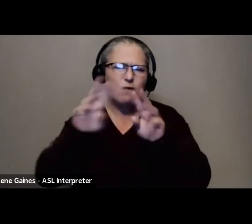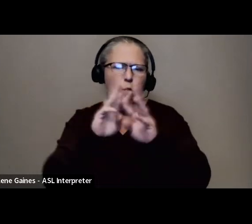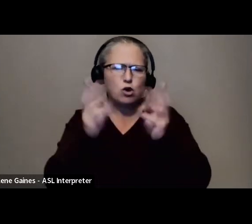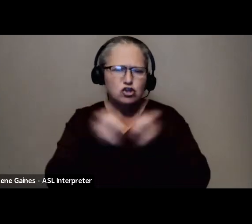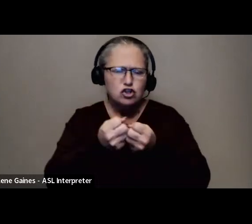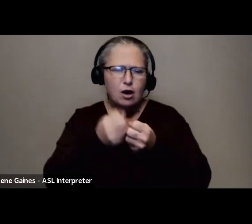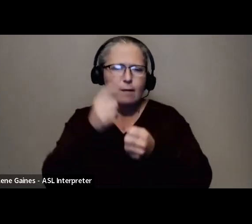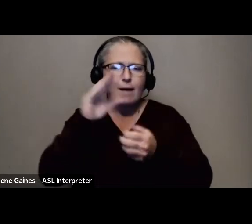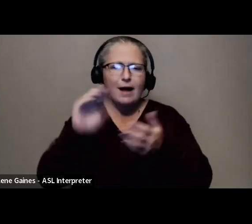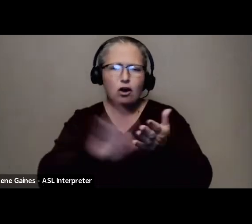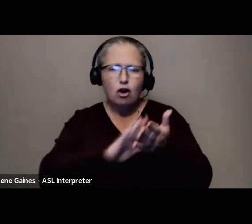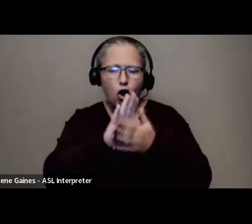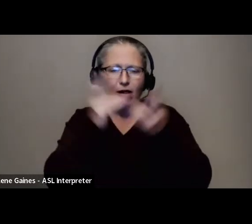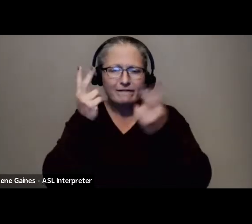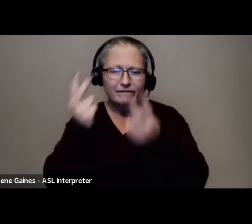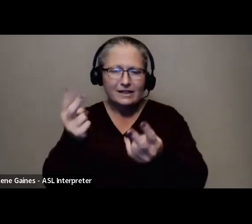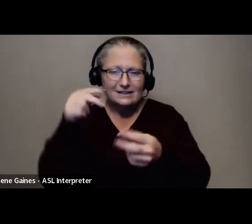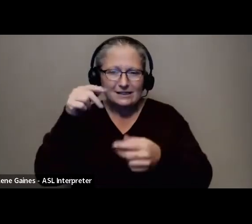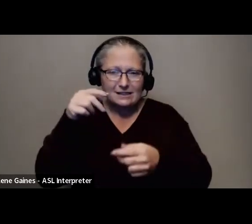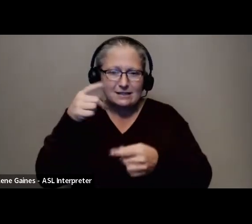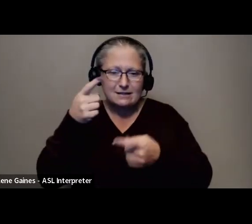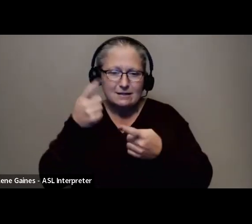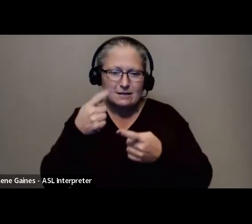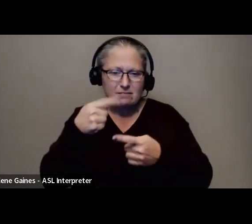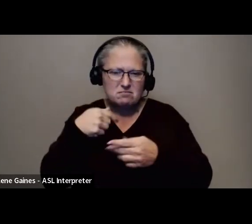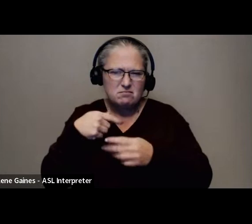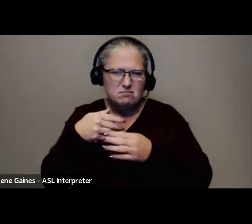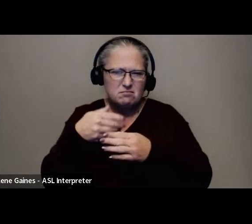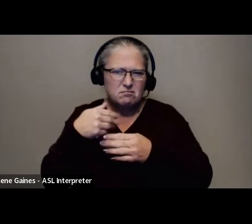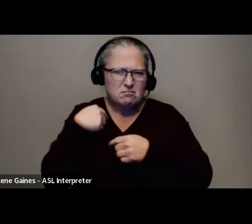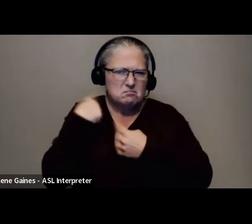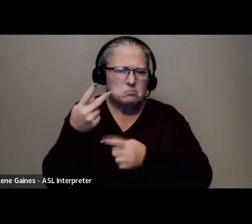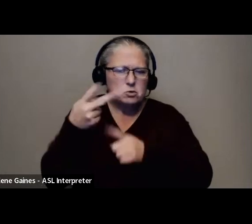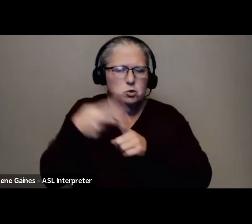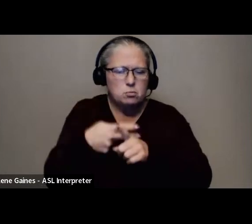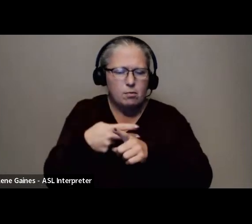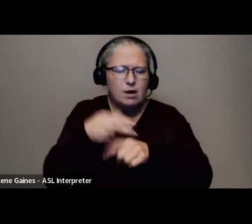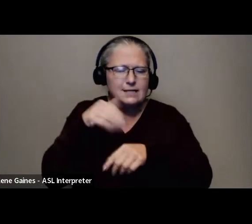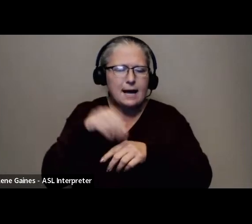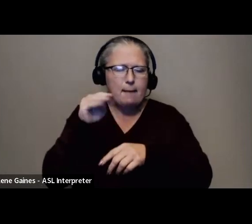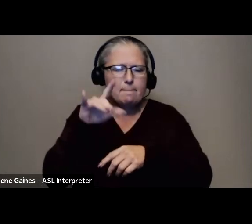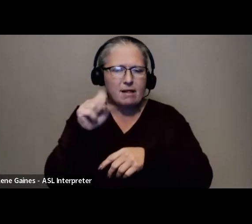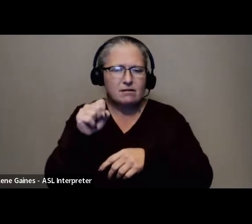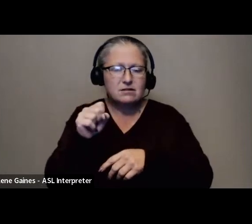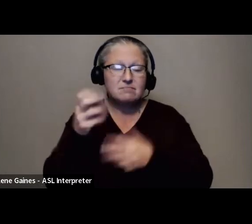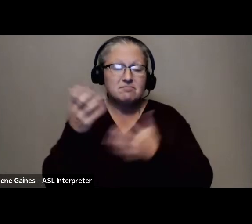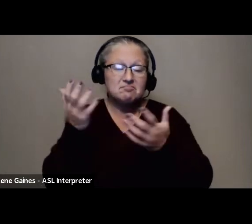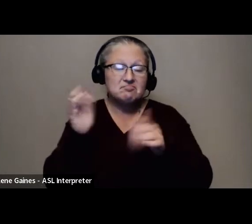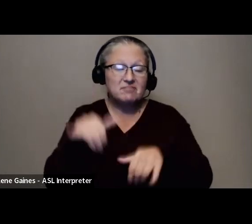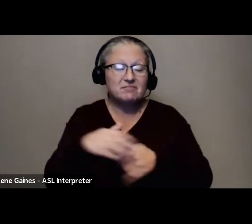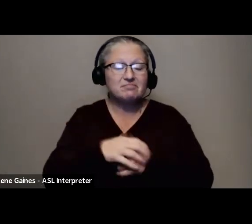and college visits happening this past couple months at Mills. And yeah.